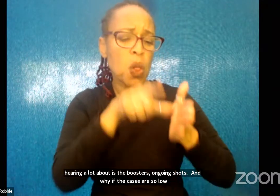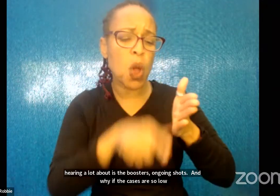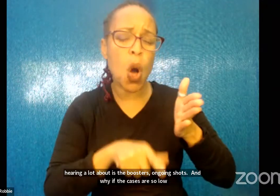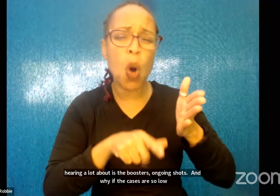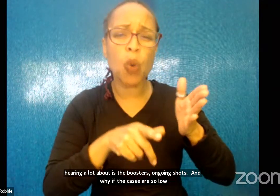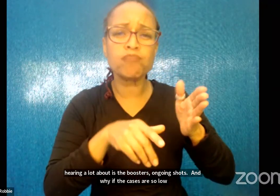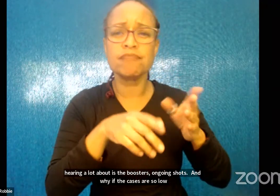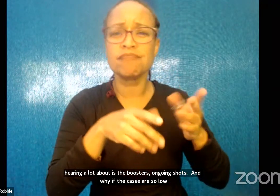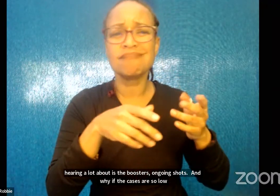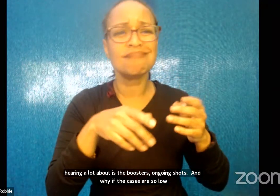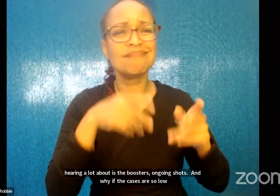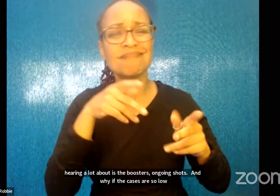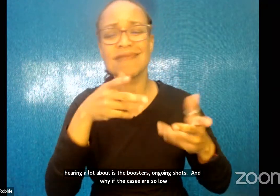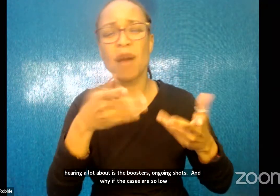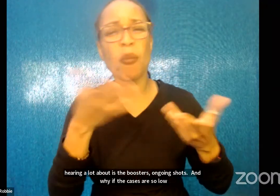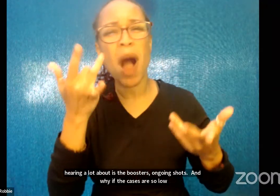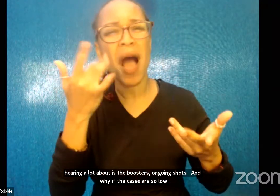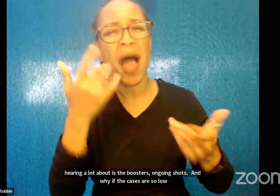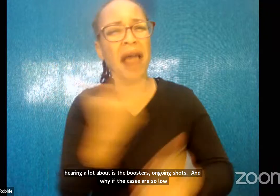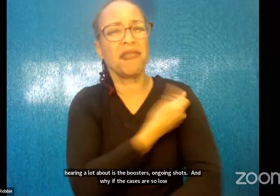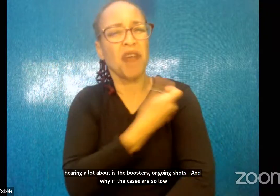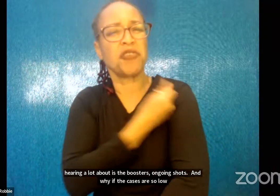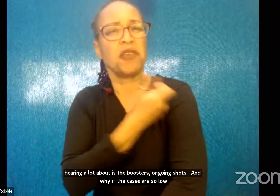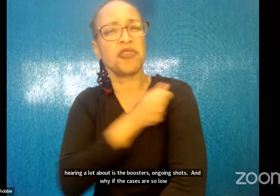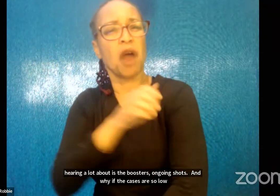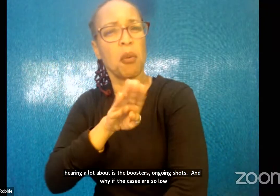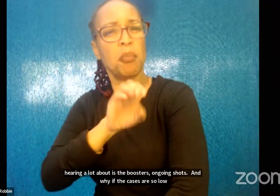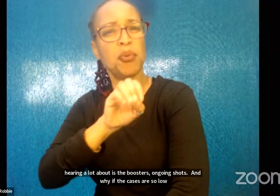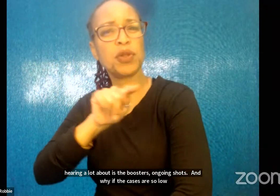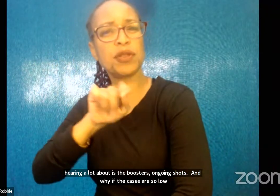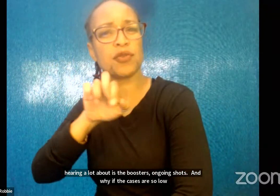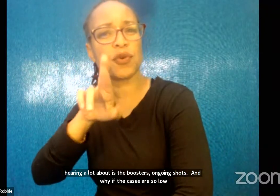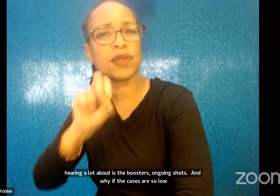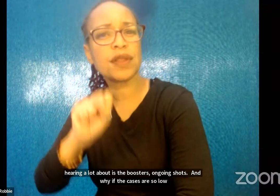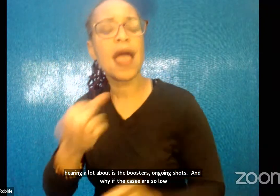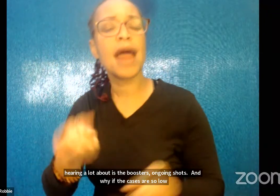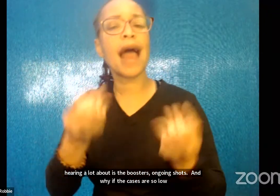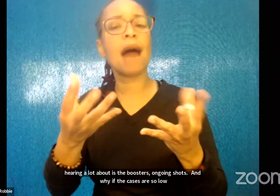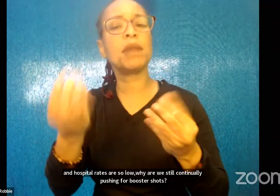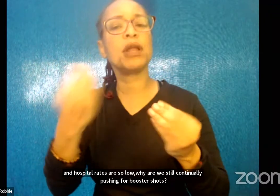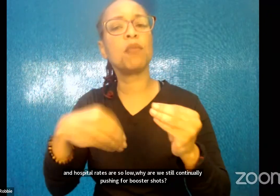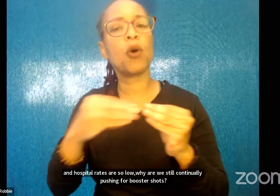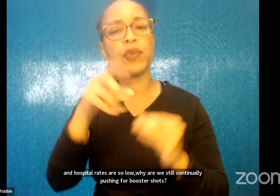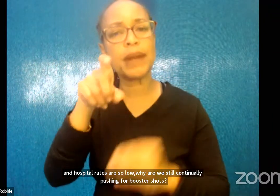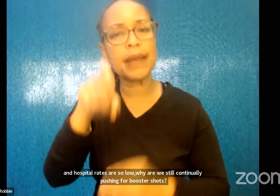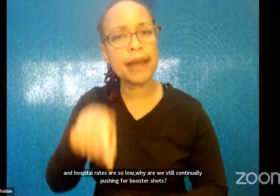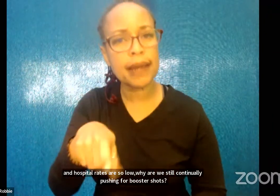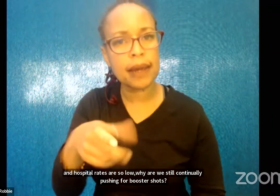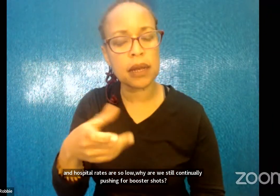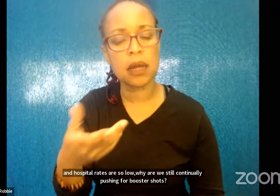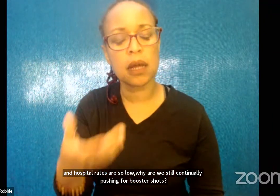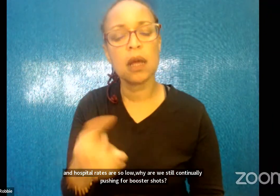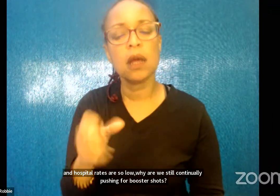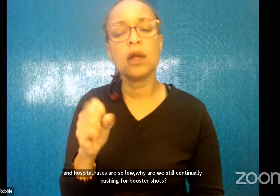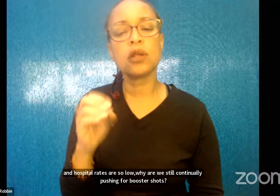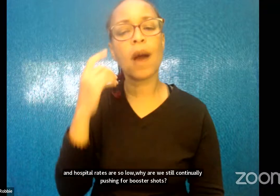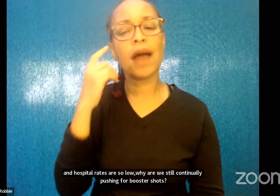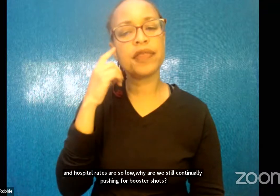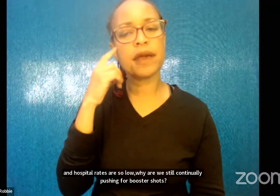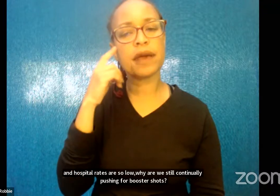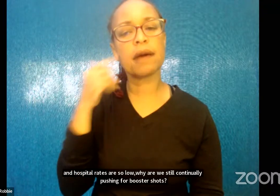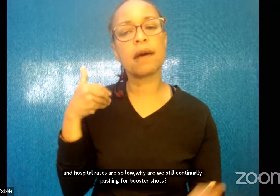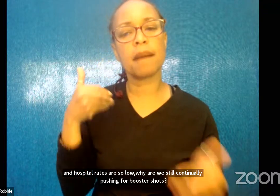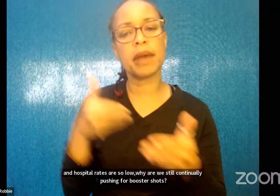continually pushing for booster shots, and how many more shots are coming? So I think coming up with